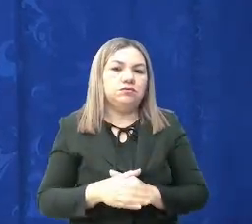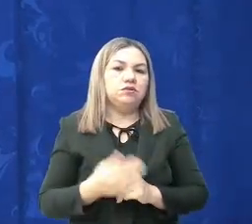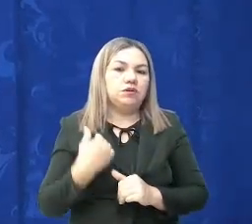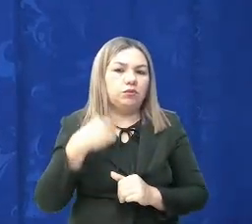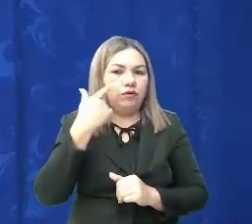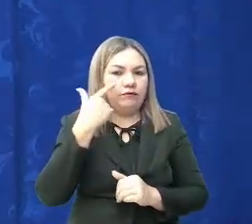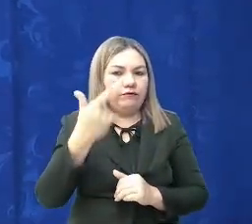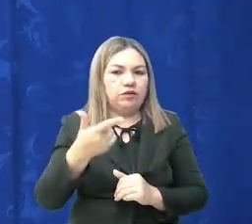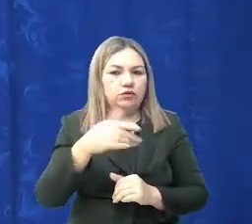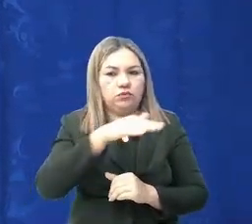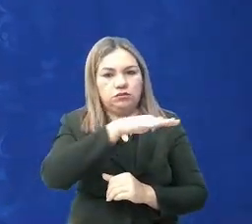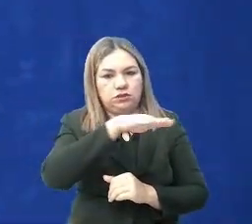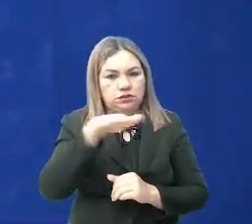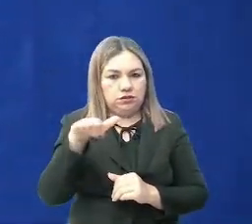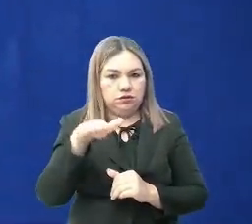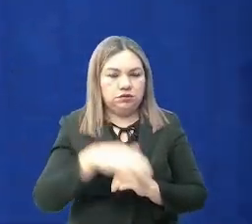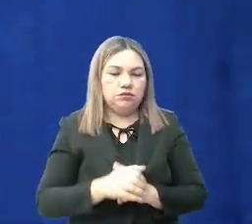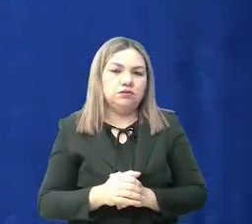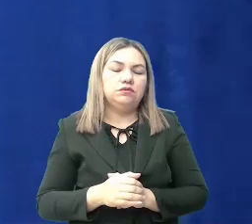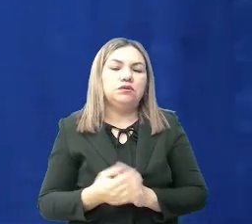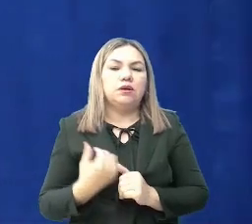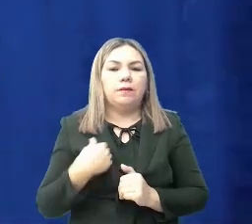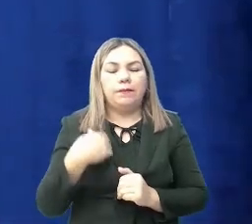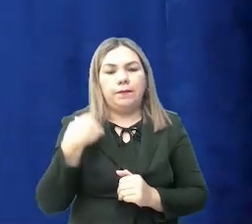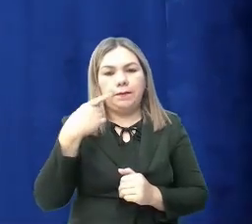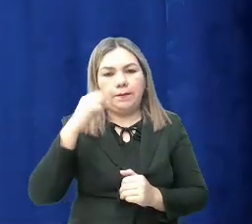For now we see through a glass darkly,